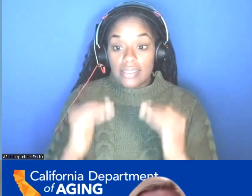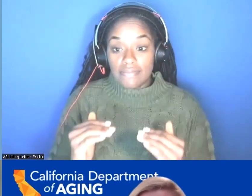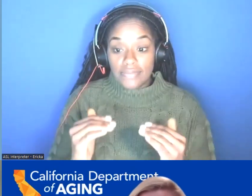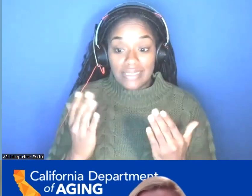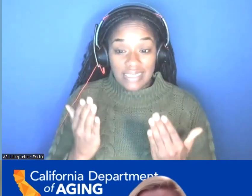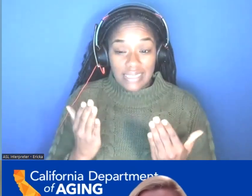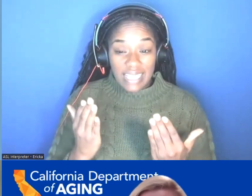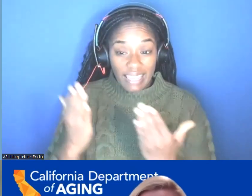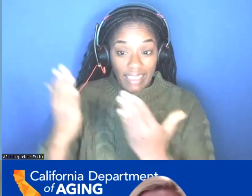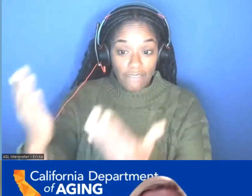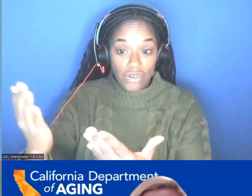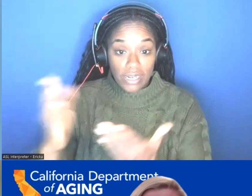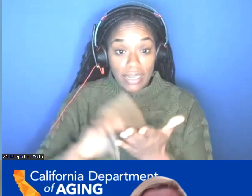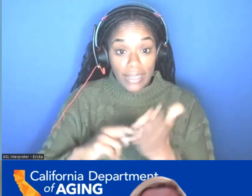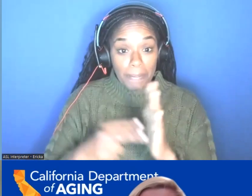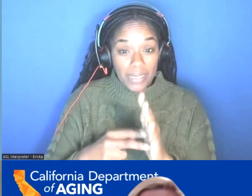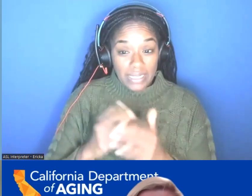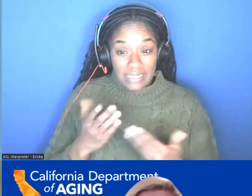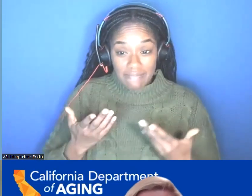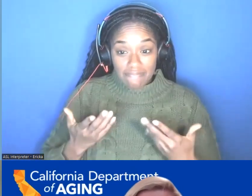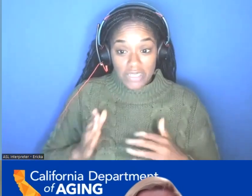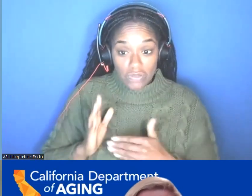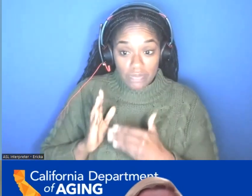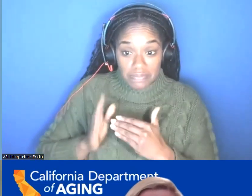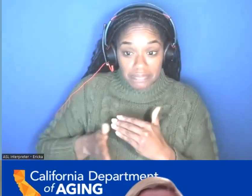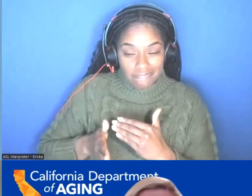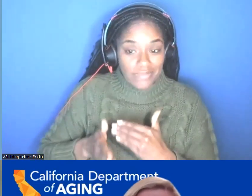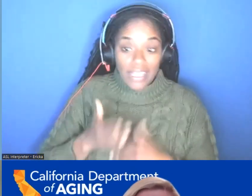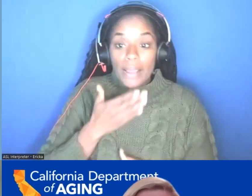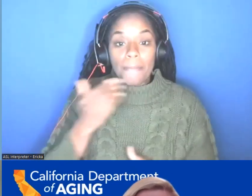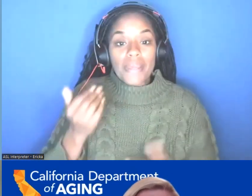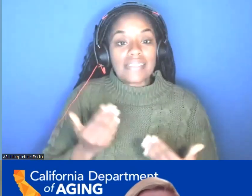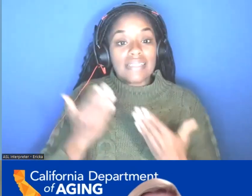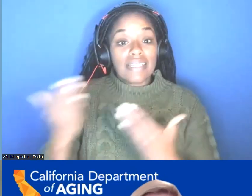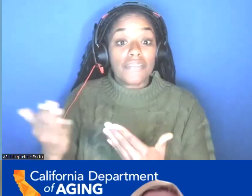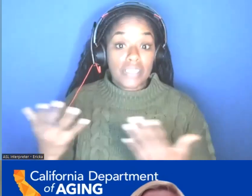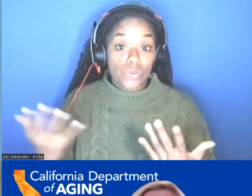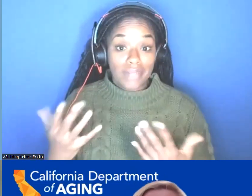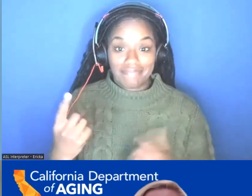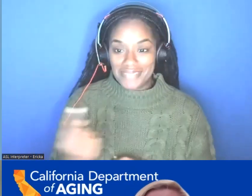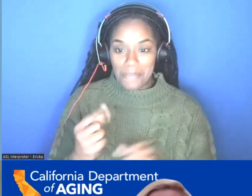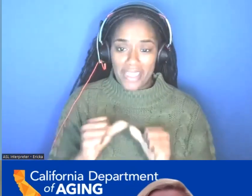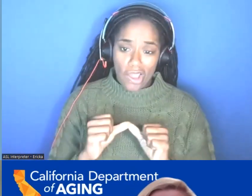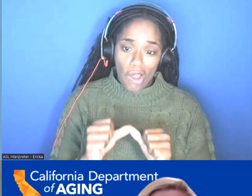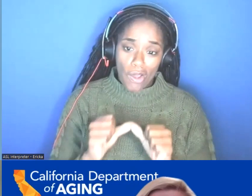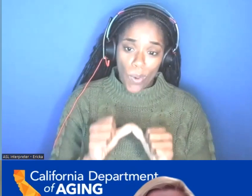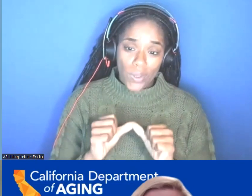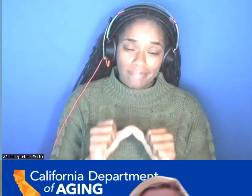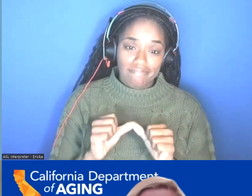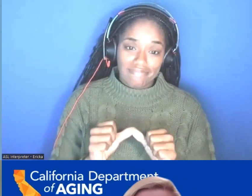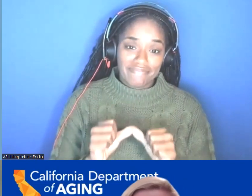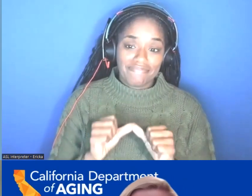doesn't always mean it's complete. The best delivery would be something that's ongoing. For